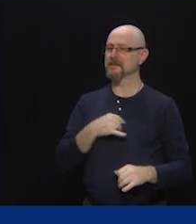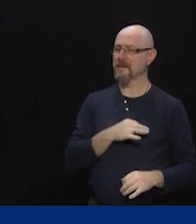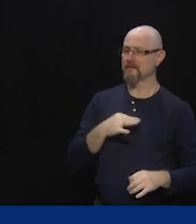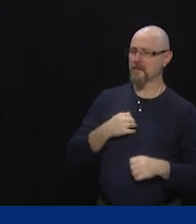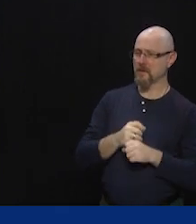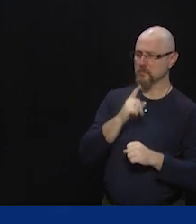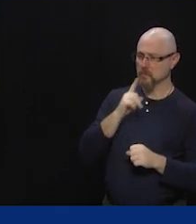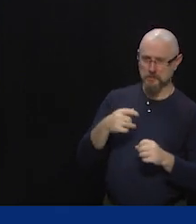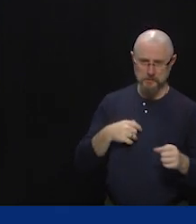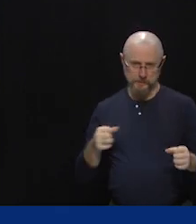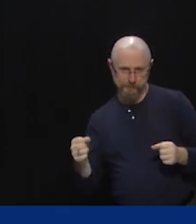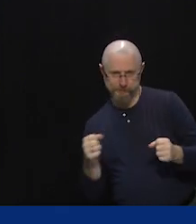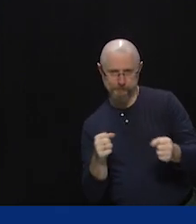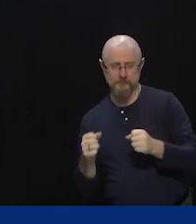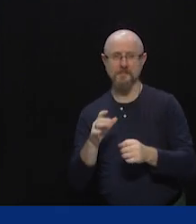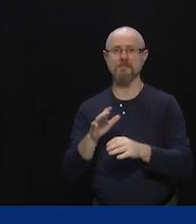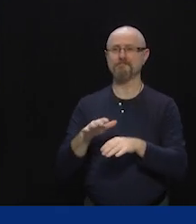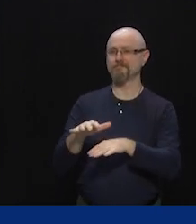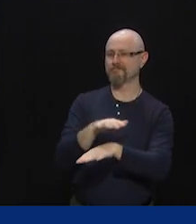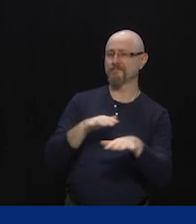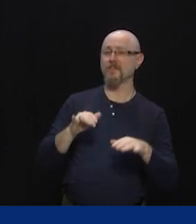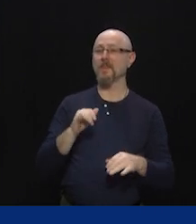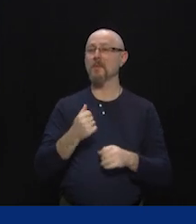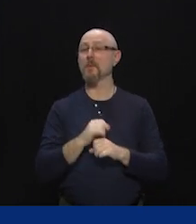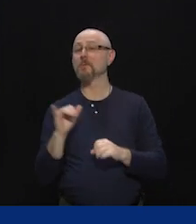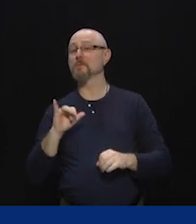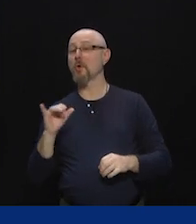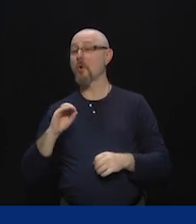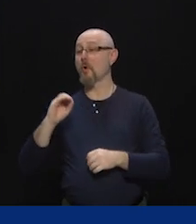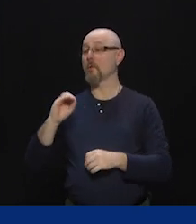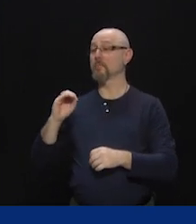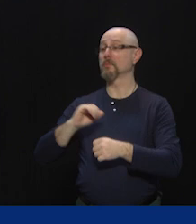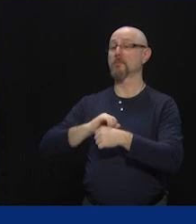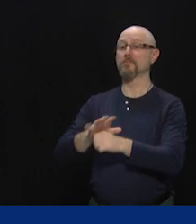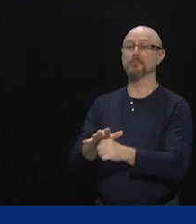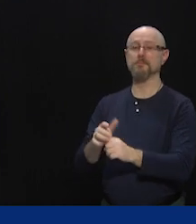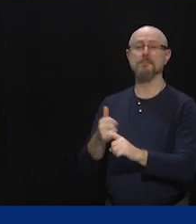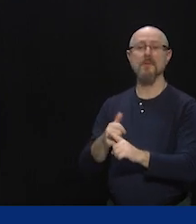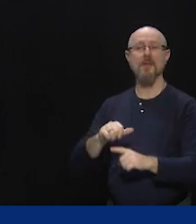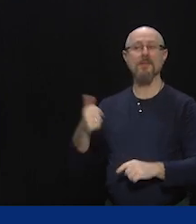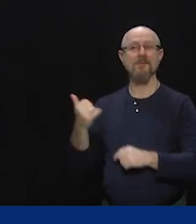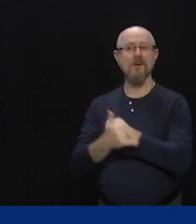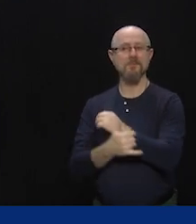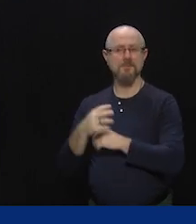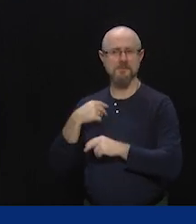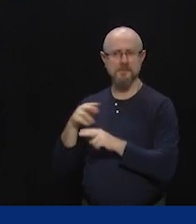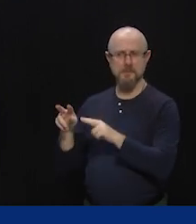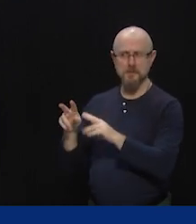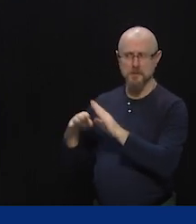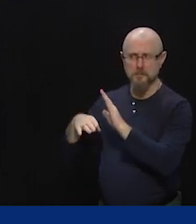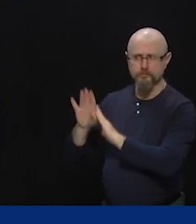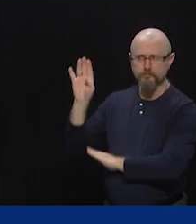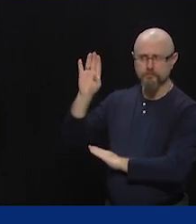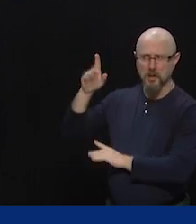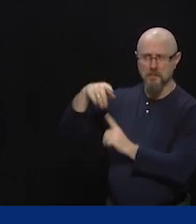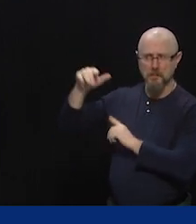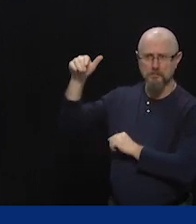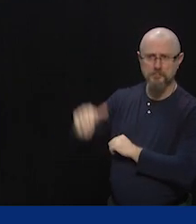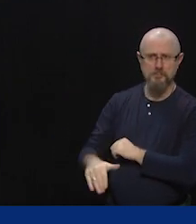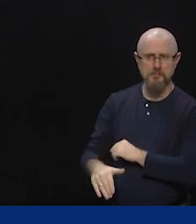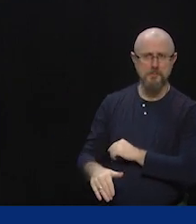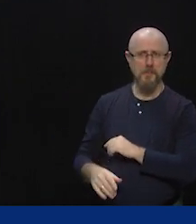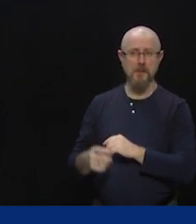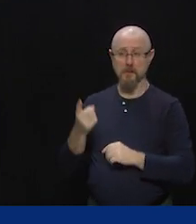have, with respect to this variant, history of what happened in other countries and how it went up and then came down. But Dr. Bassett, I'd welcome you